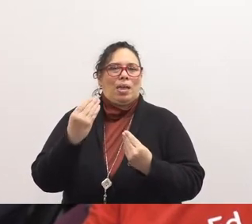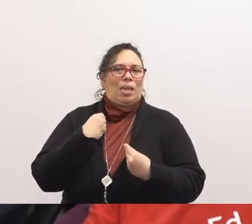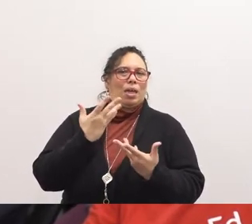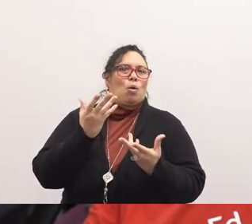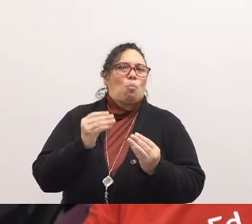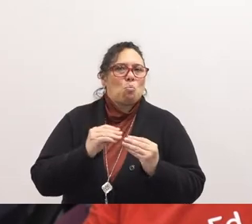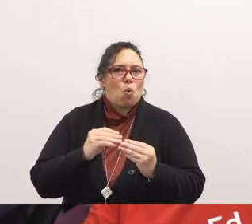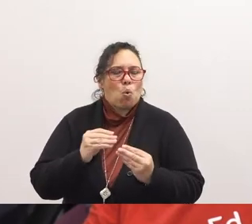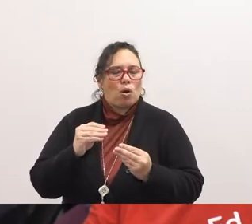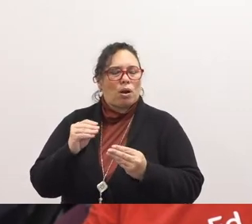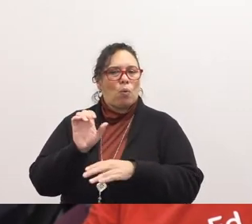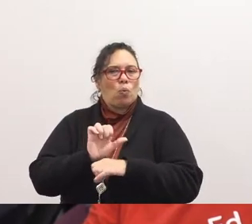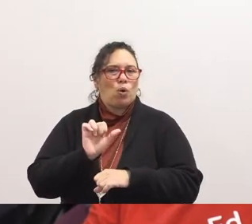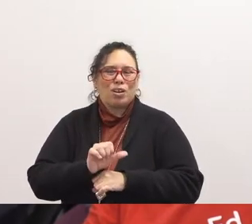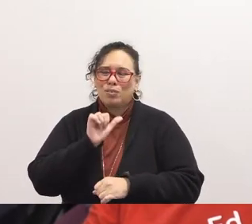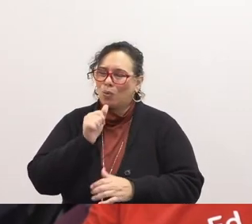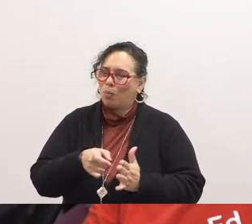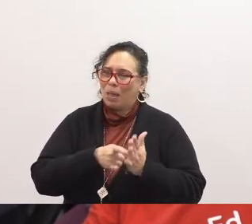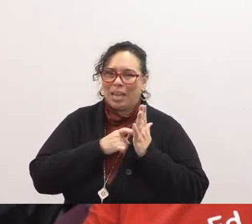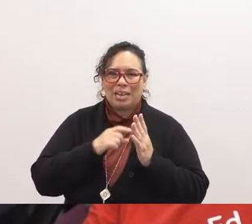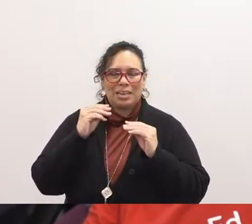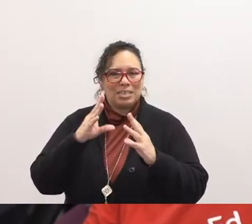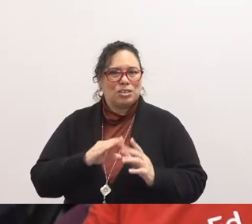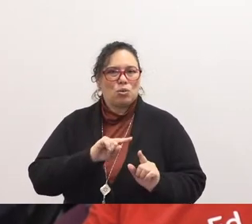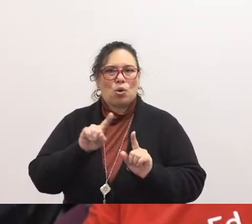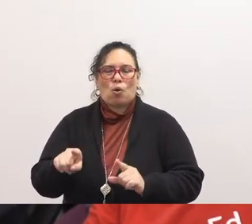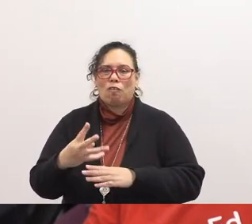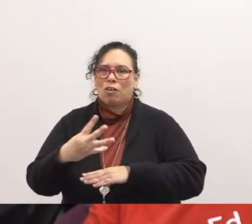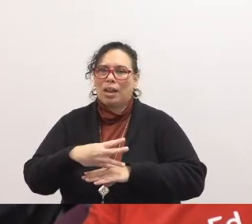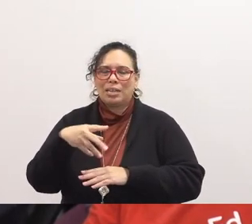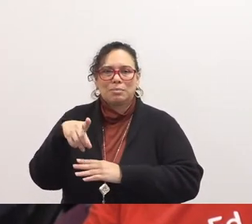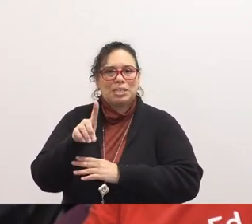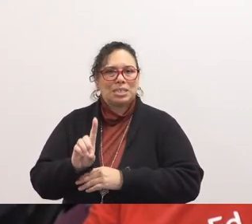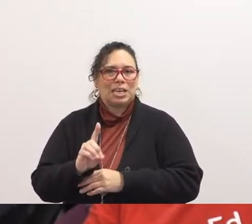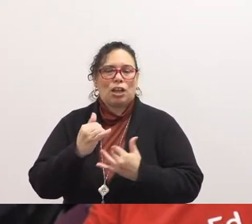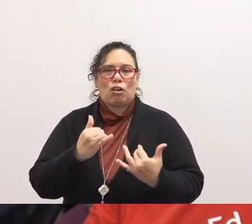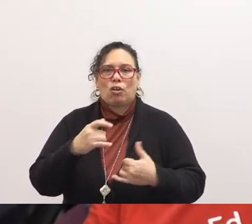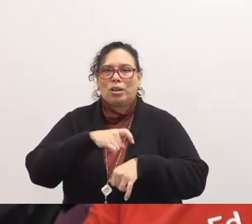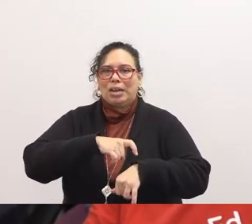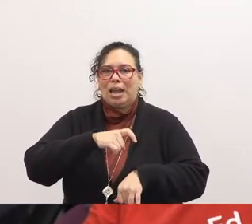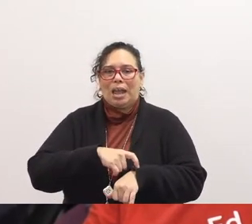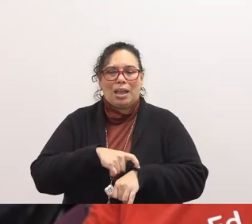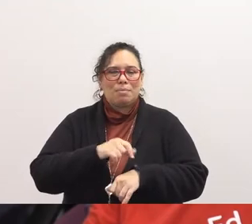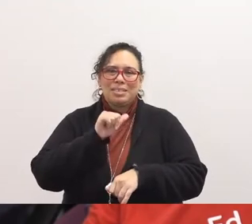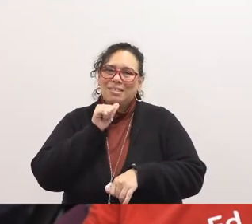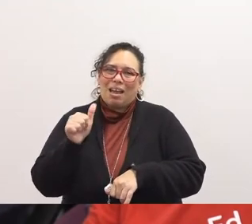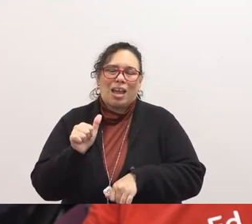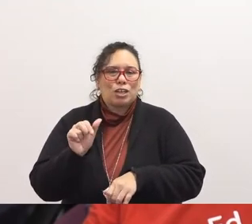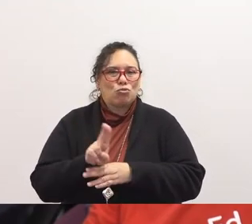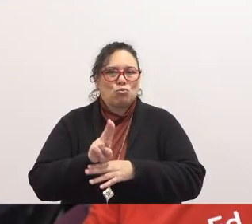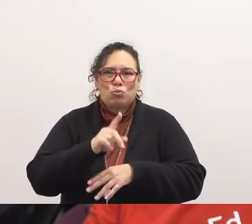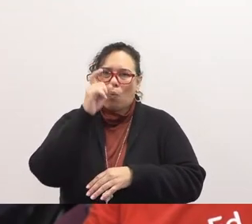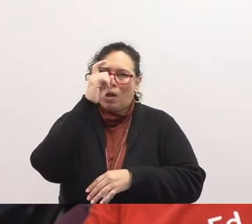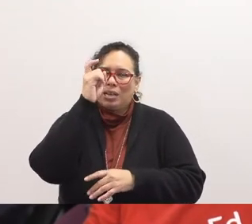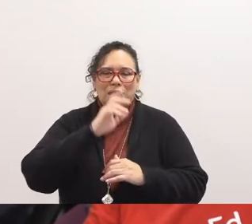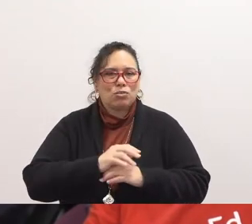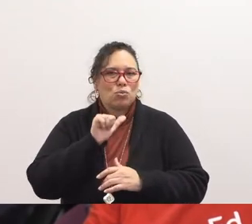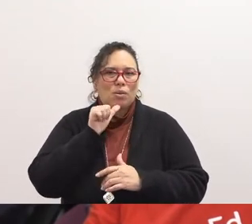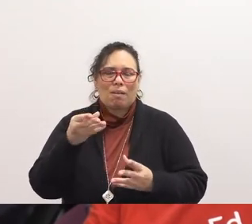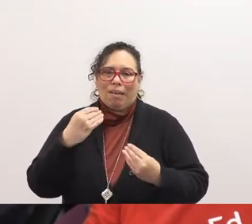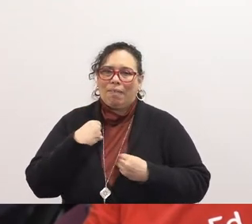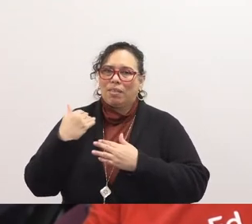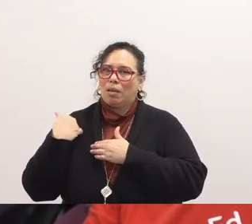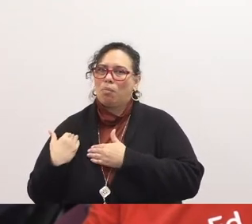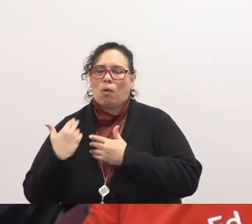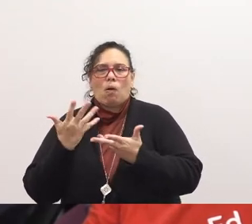schedules? Please do not mandate that teachers attend an additional mandatory 4 days of PD when our current time is not being wisely used. Please do not put that additional burden on us